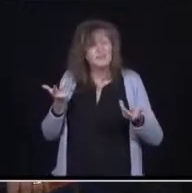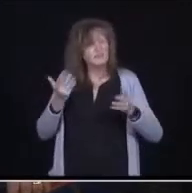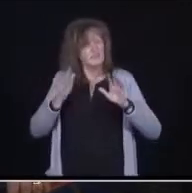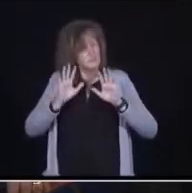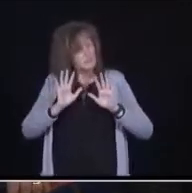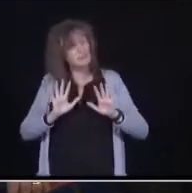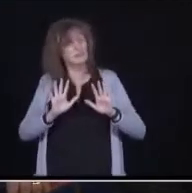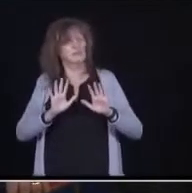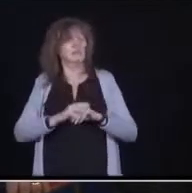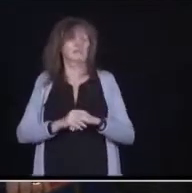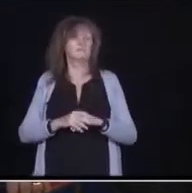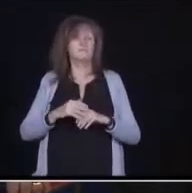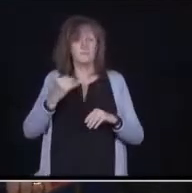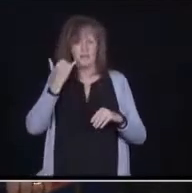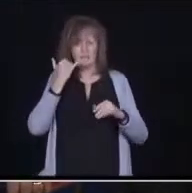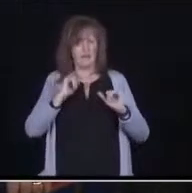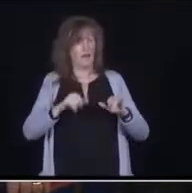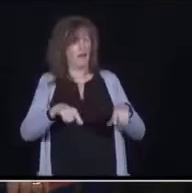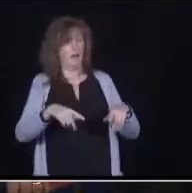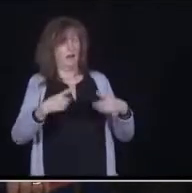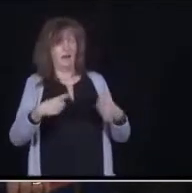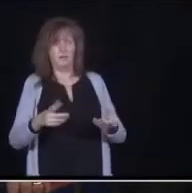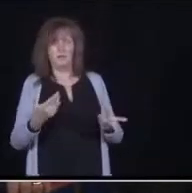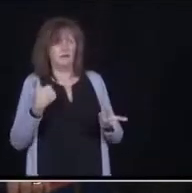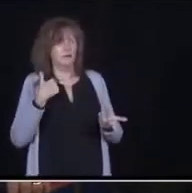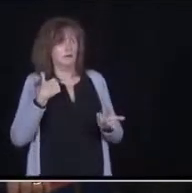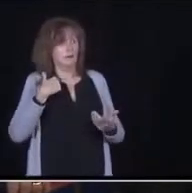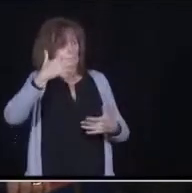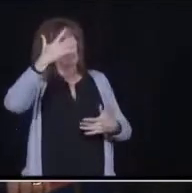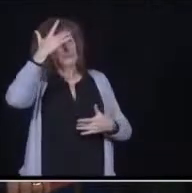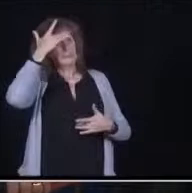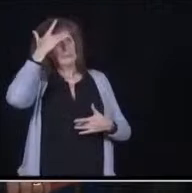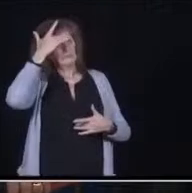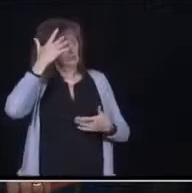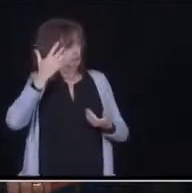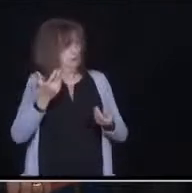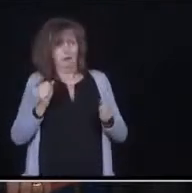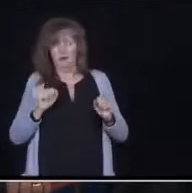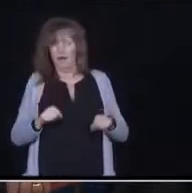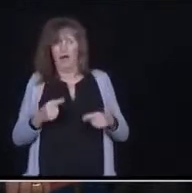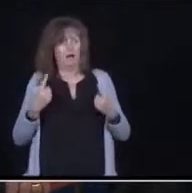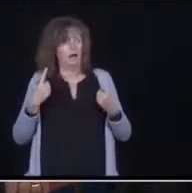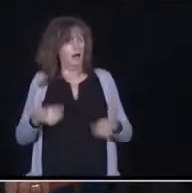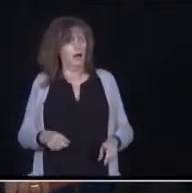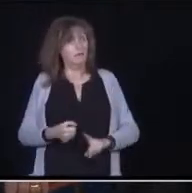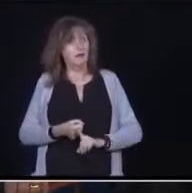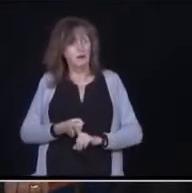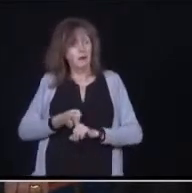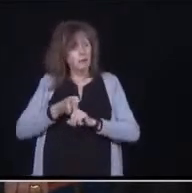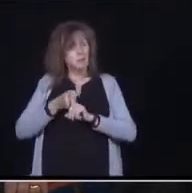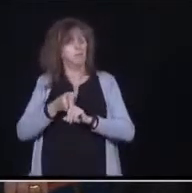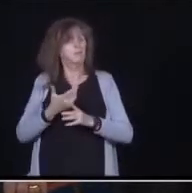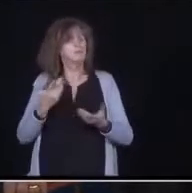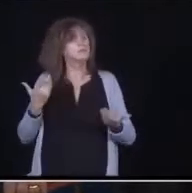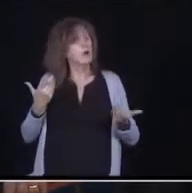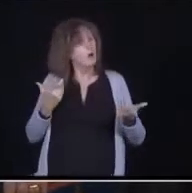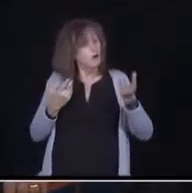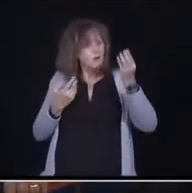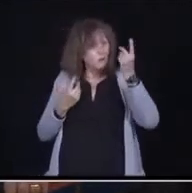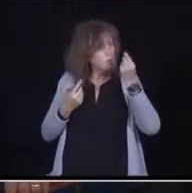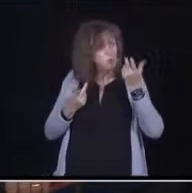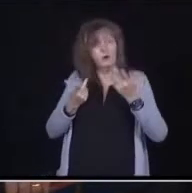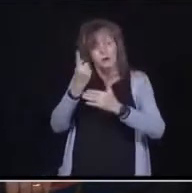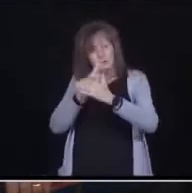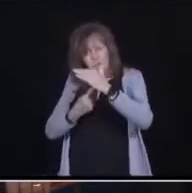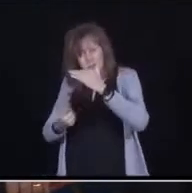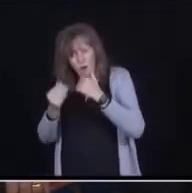something happens, and if you do get symptoms, that can happen. So that's the after. What are you going to do? Stay home, get